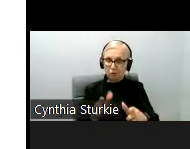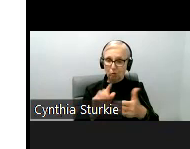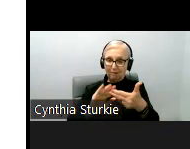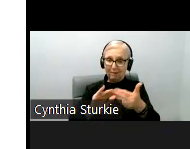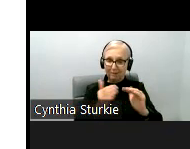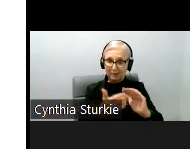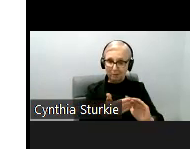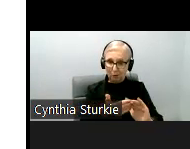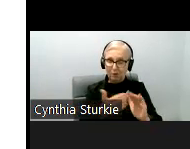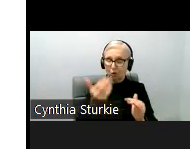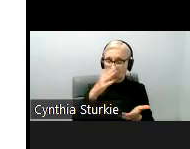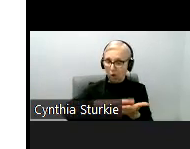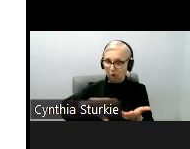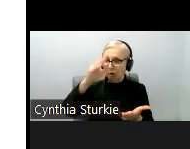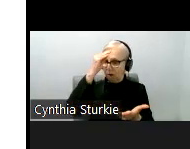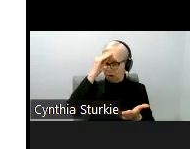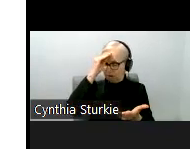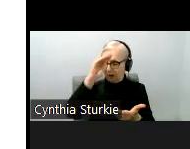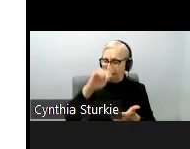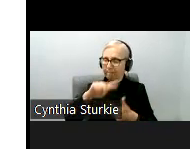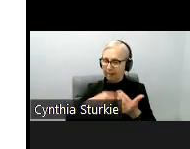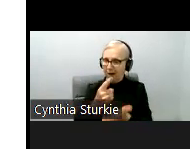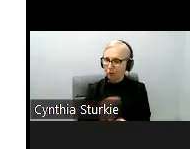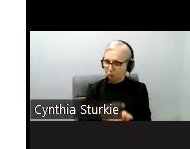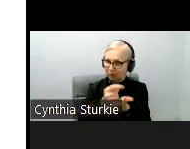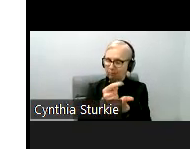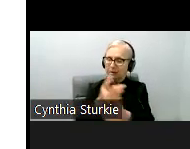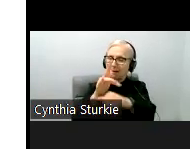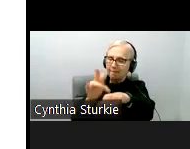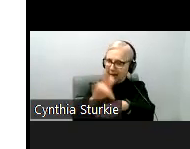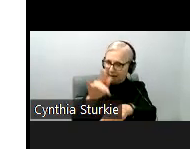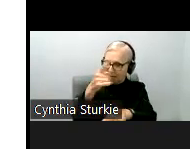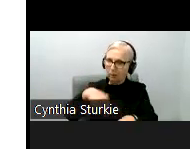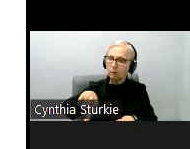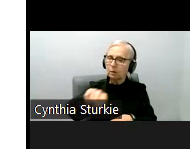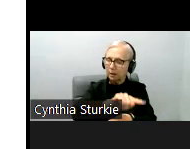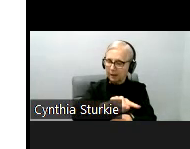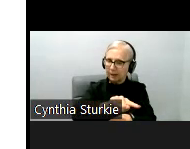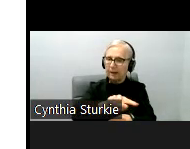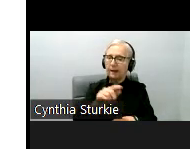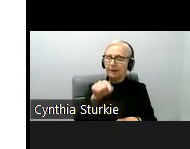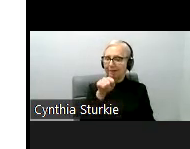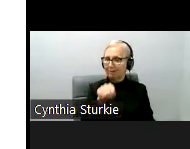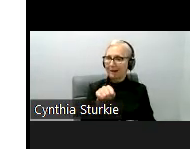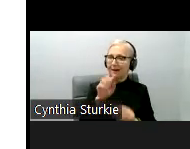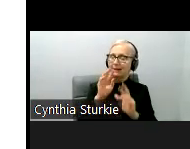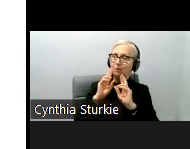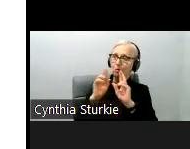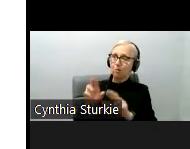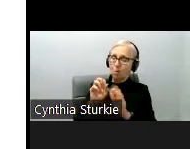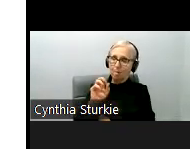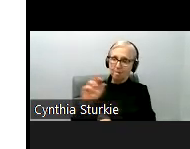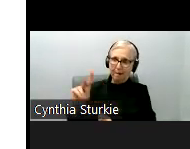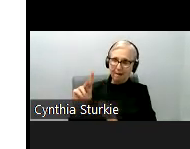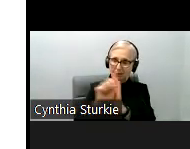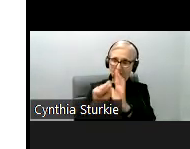treatment that is available to you. These providers also have to report back to the state on your community needs and